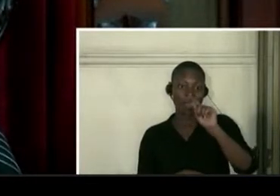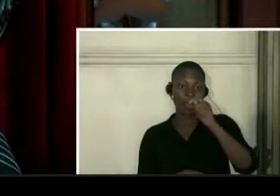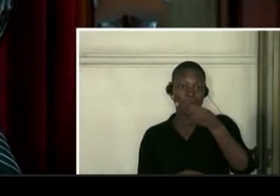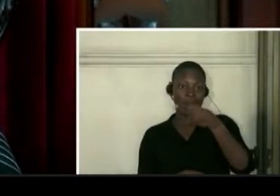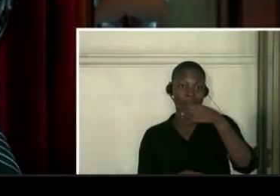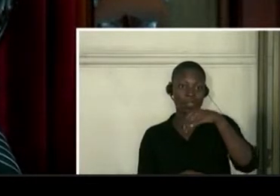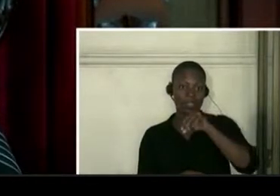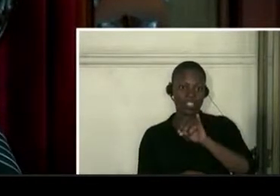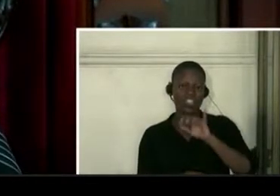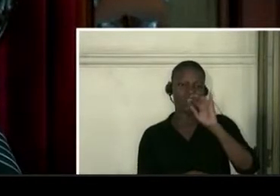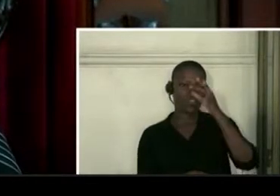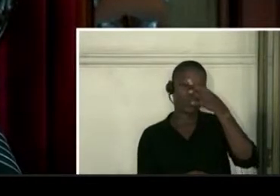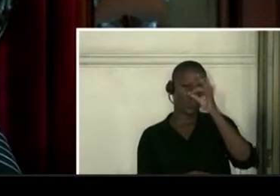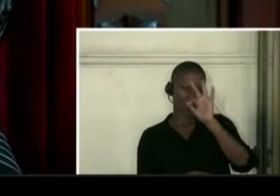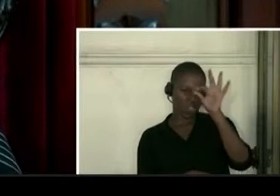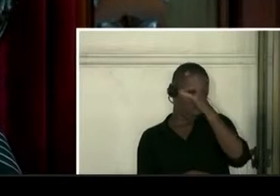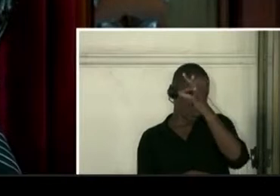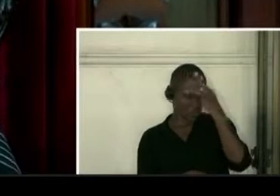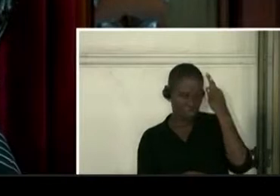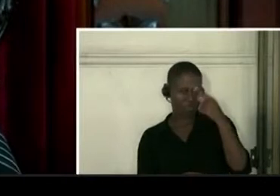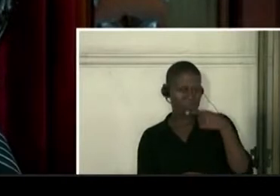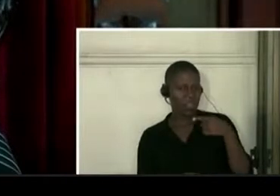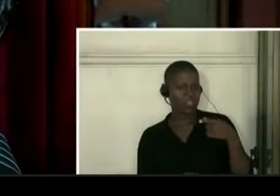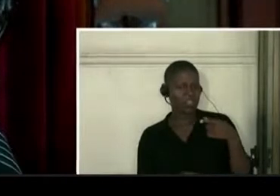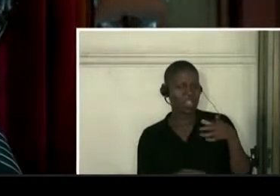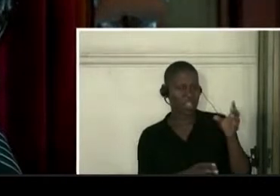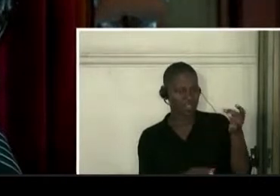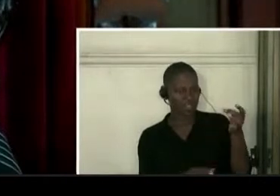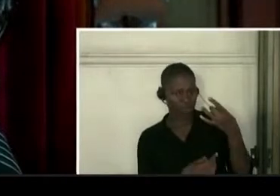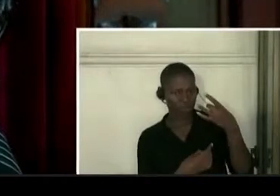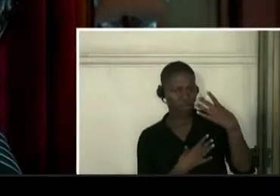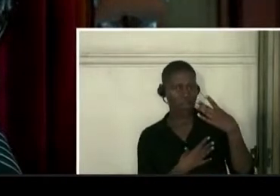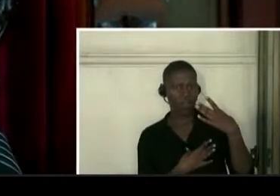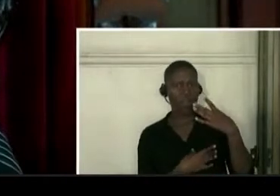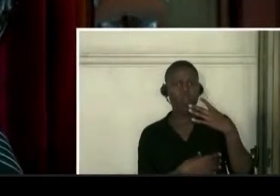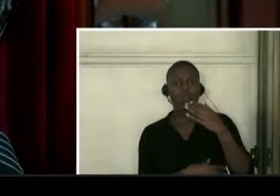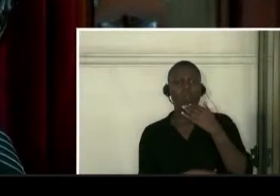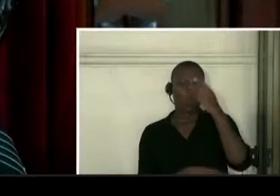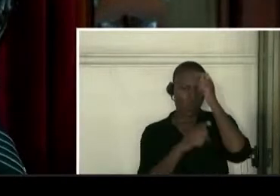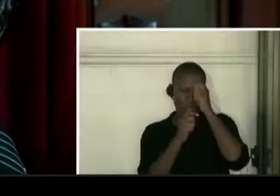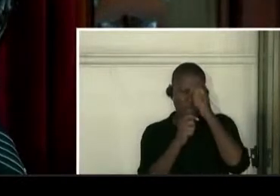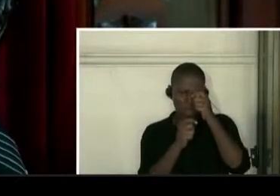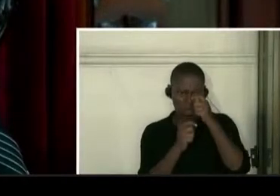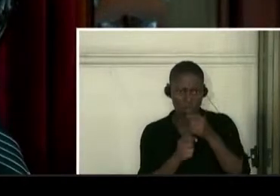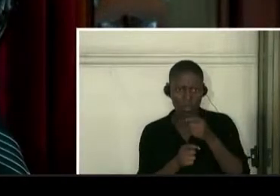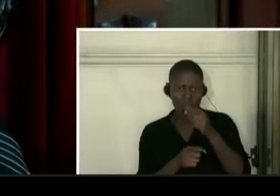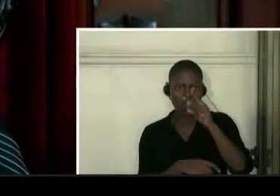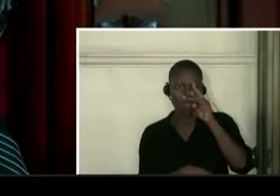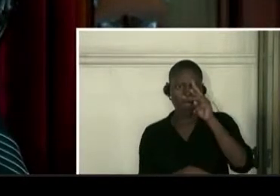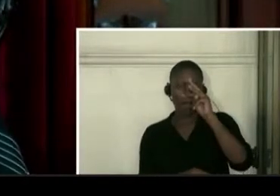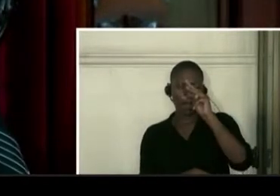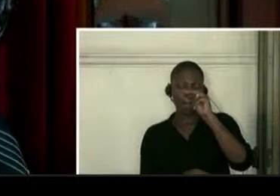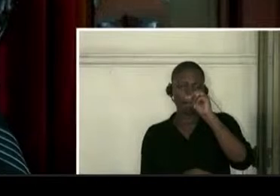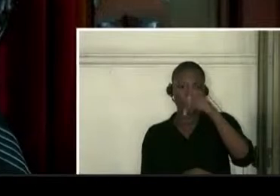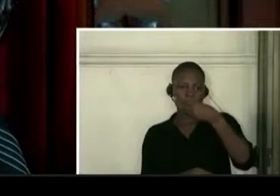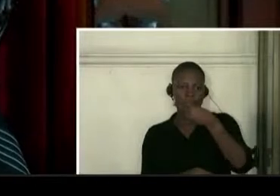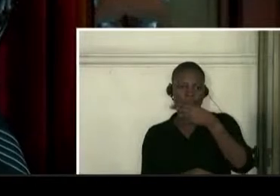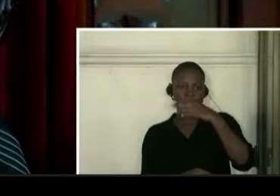But I have been informed that Honorable M.E. Pakati has tendered an